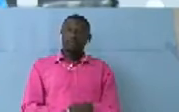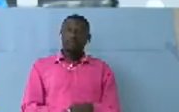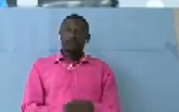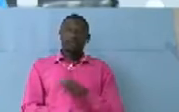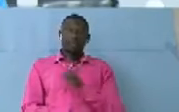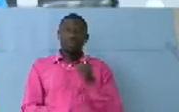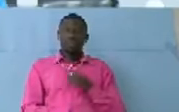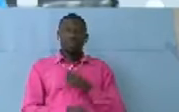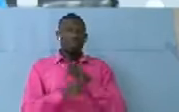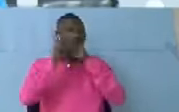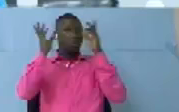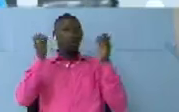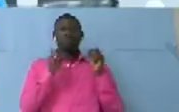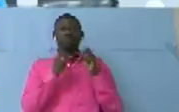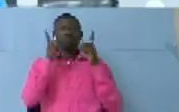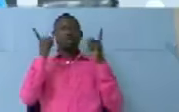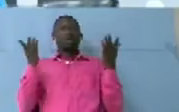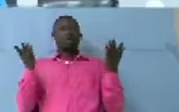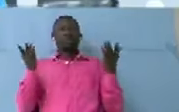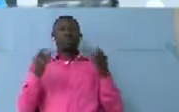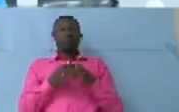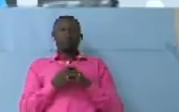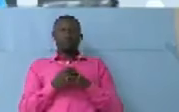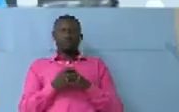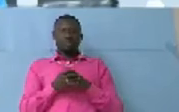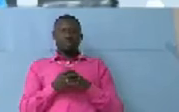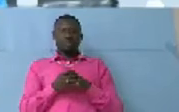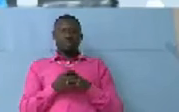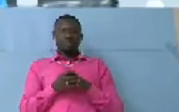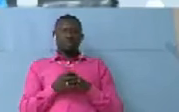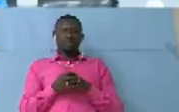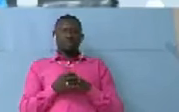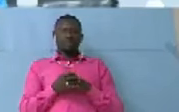Don't be a halter. And all of us were surprised. You were shocked.